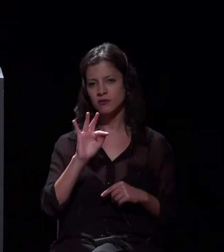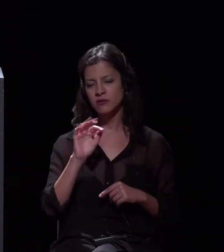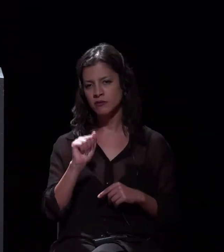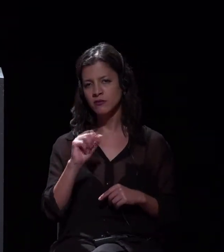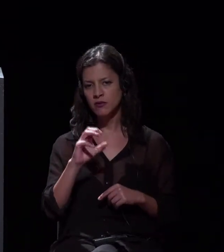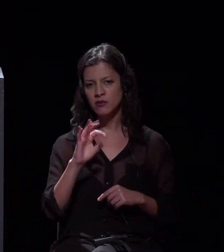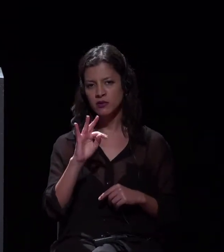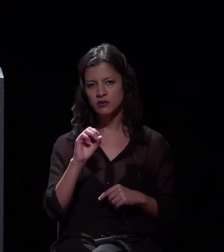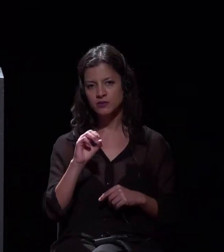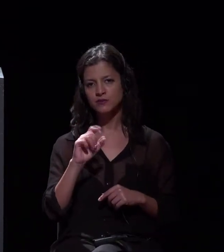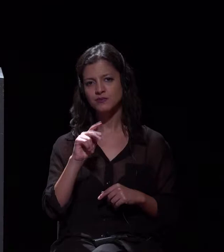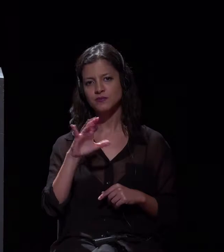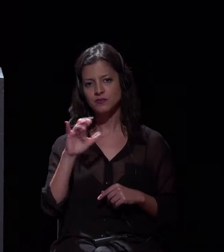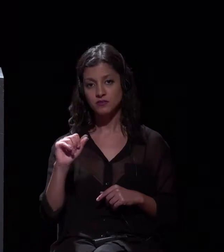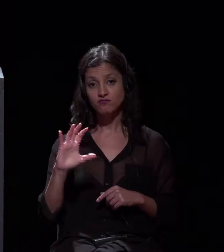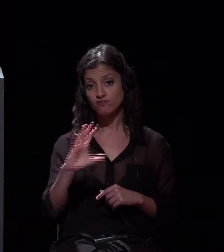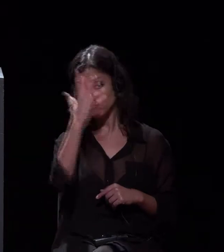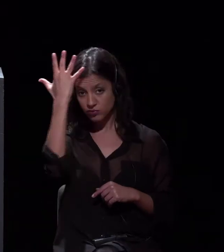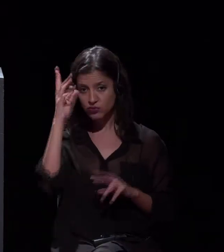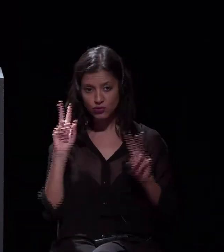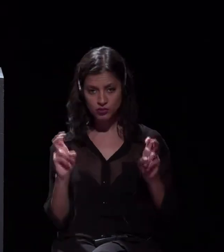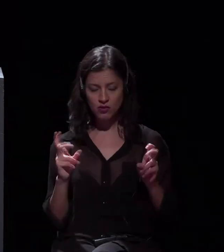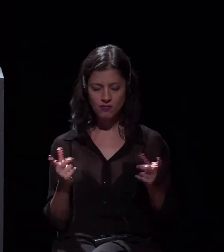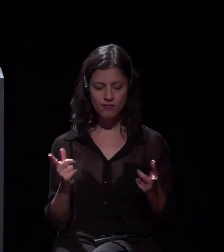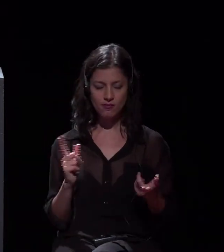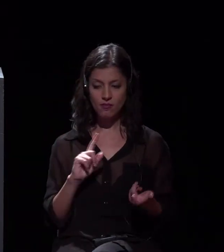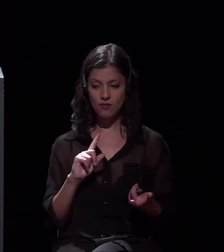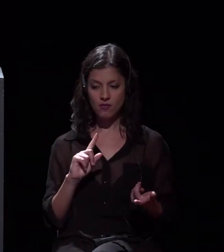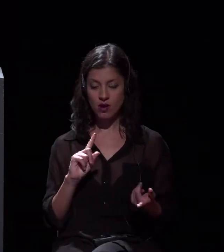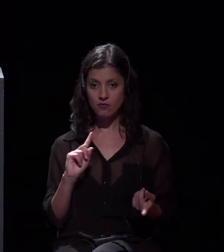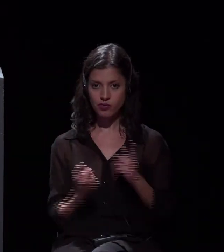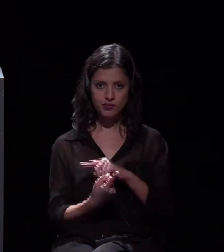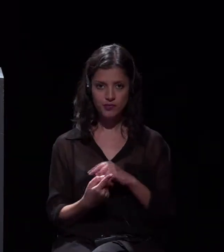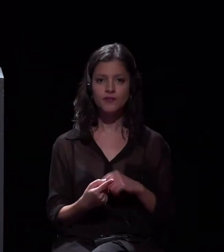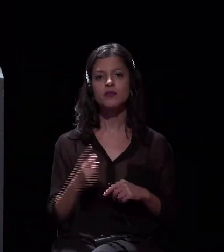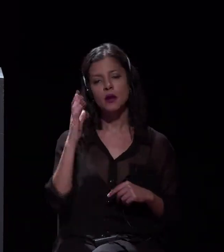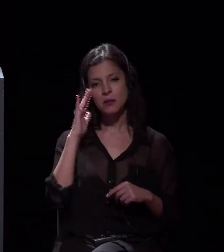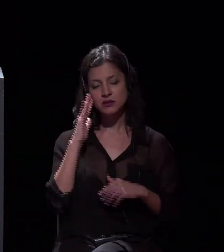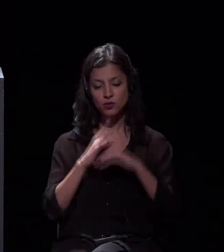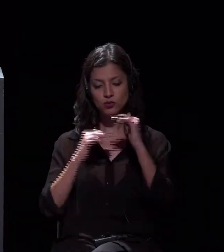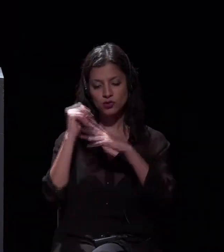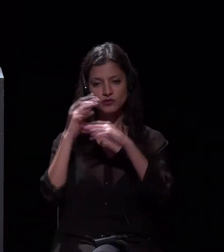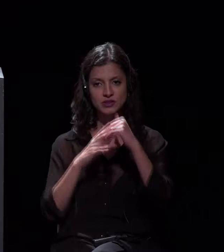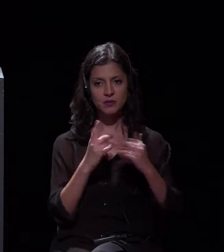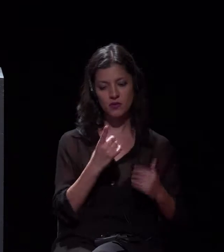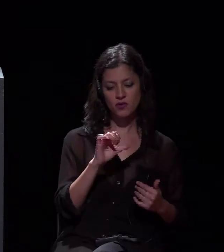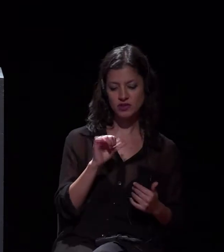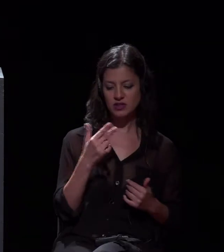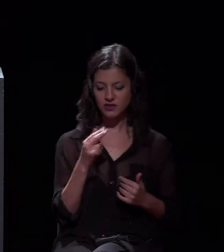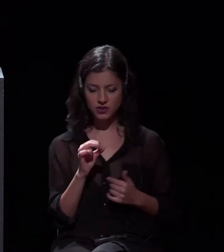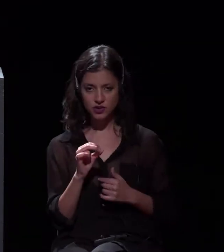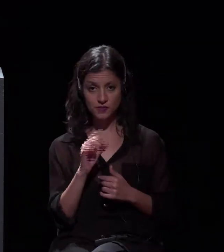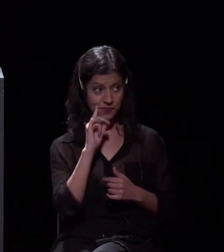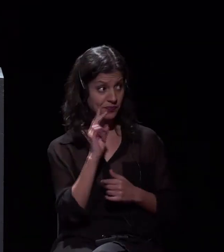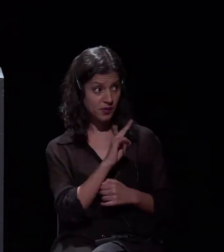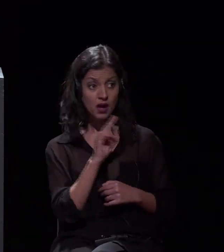from the constructivist avant-gardes of the 1920s, and referring to this use of the photographic and the